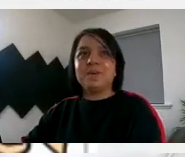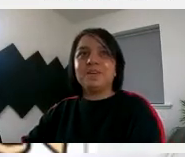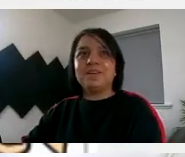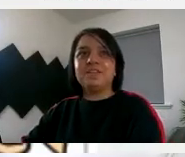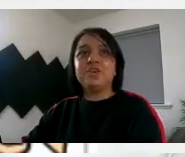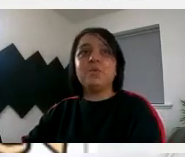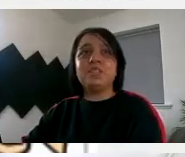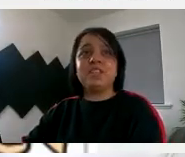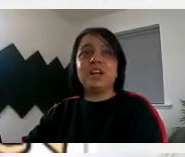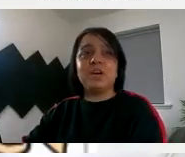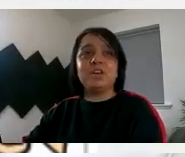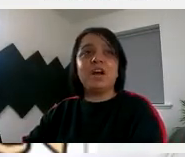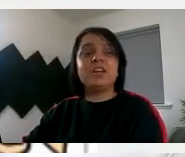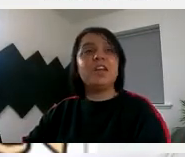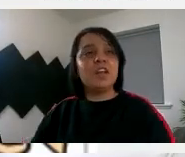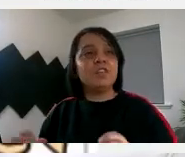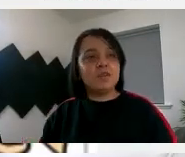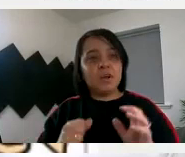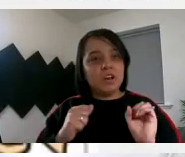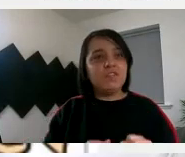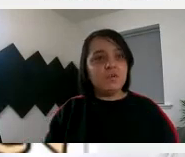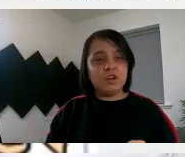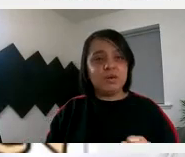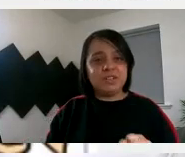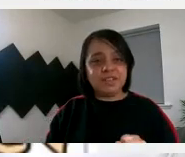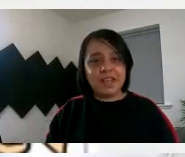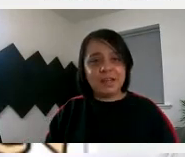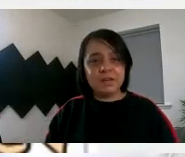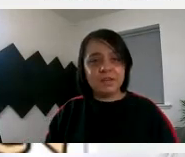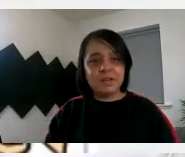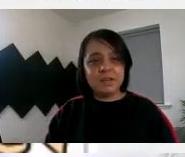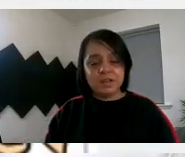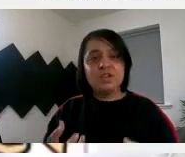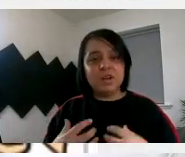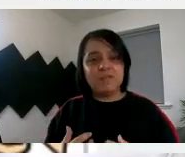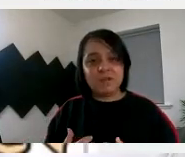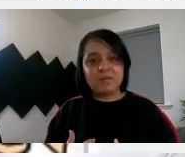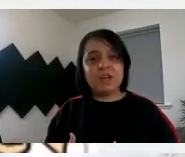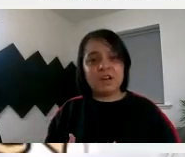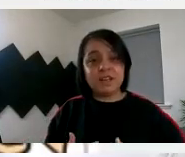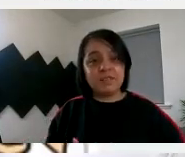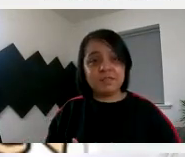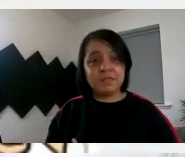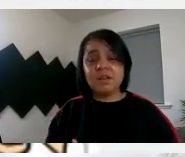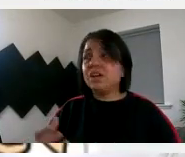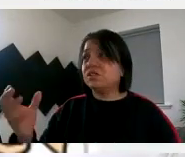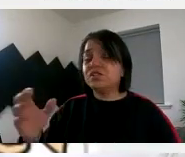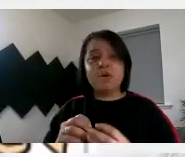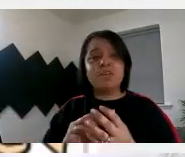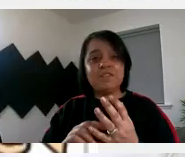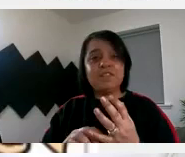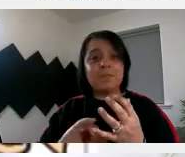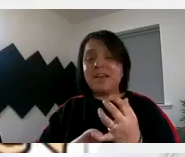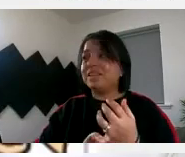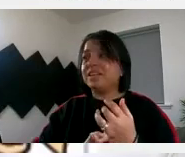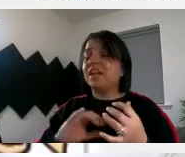Brilliant. So you would see that quite a lot. And if a lot of you want to go into care, you would have people that are deaf. So just knowing